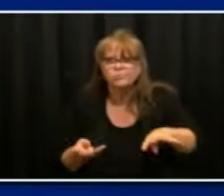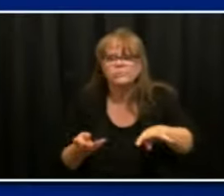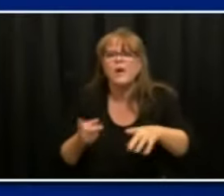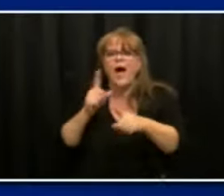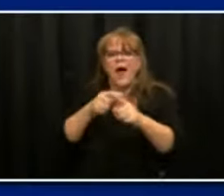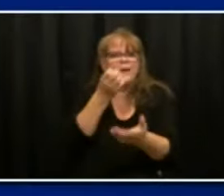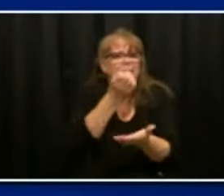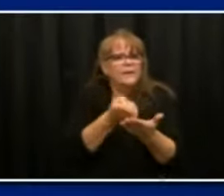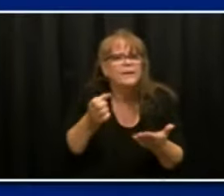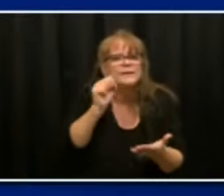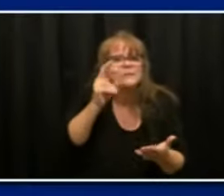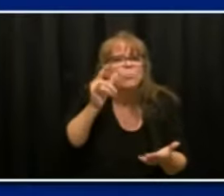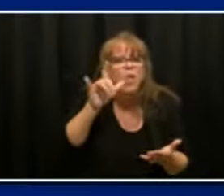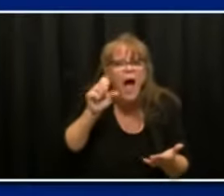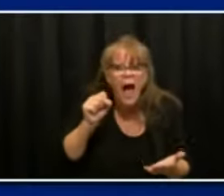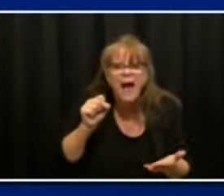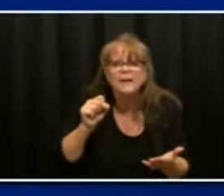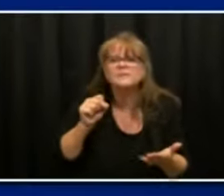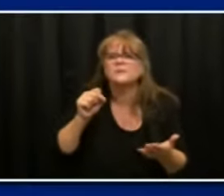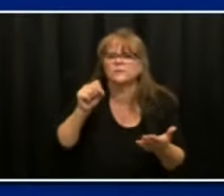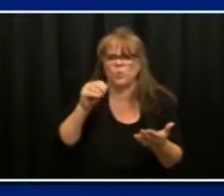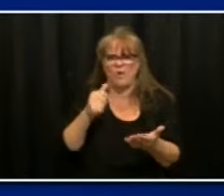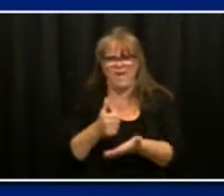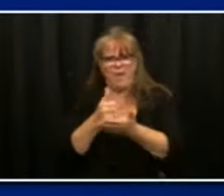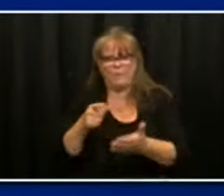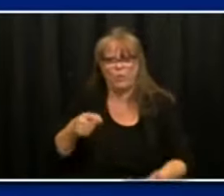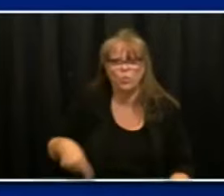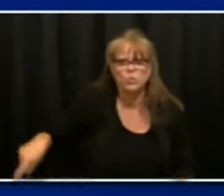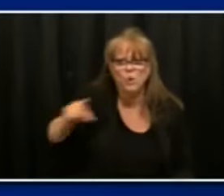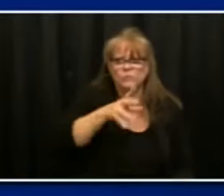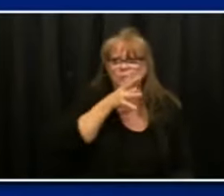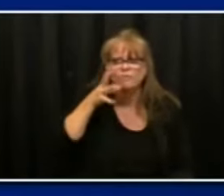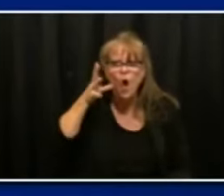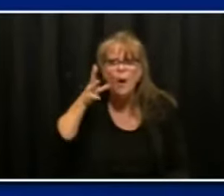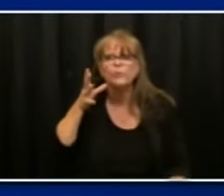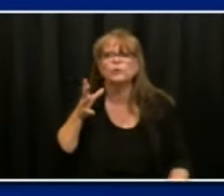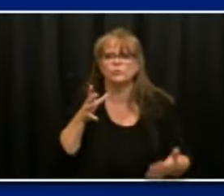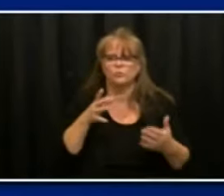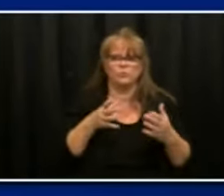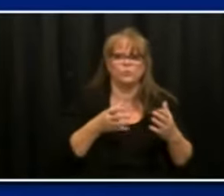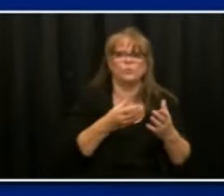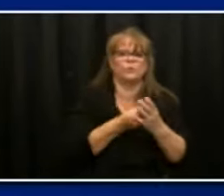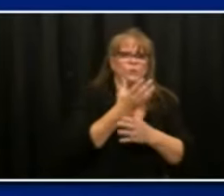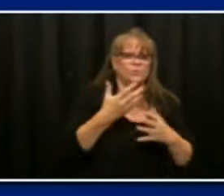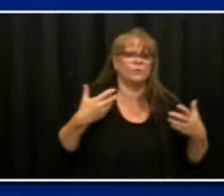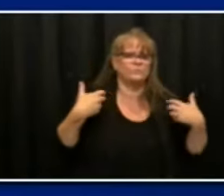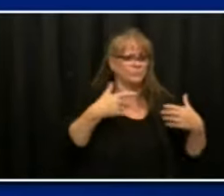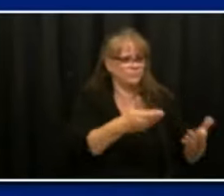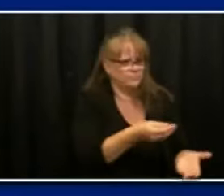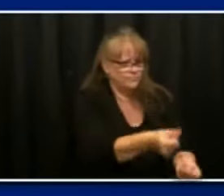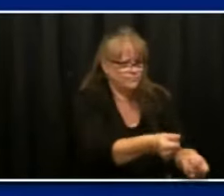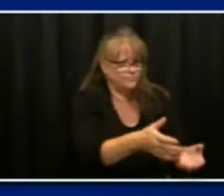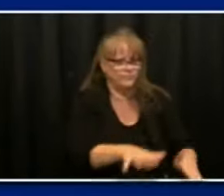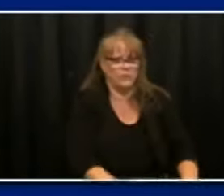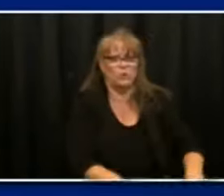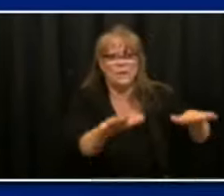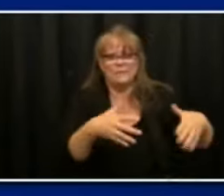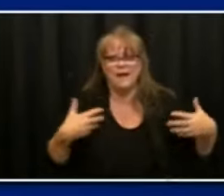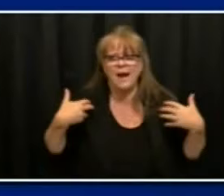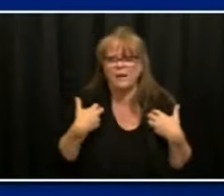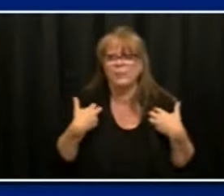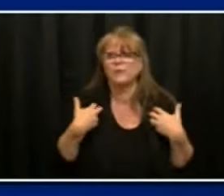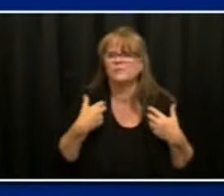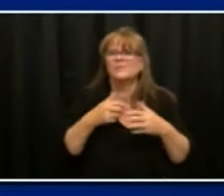to the impacts of COVID-19. These funds will also help fill important gaps left out by federal aid,